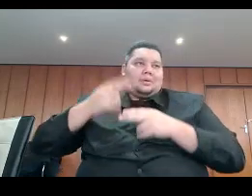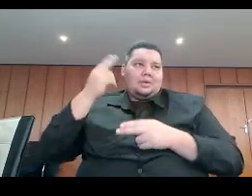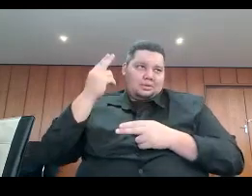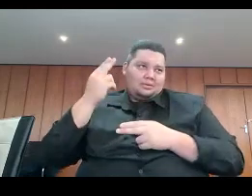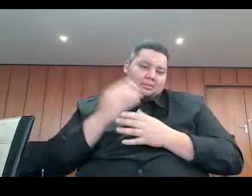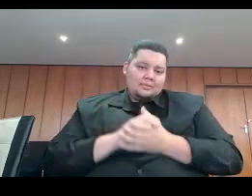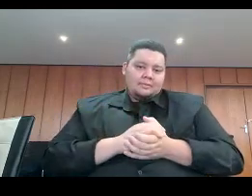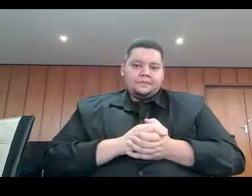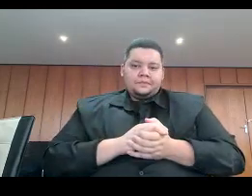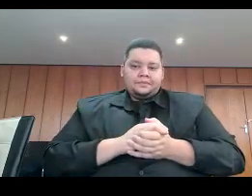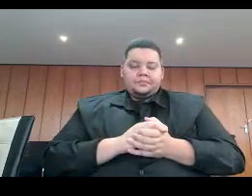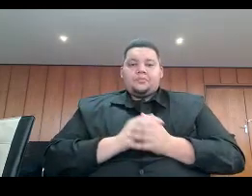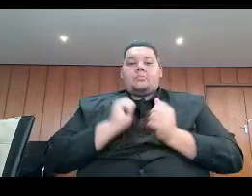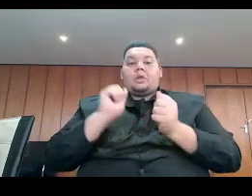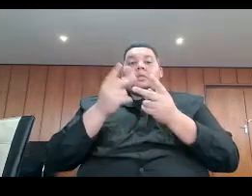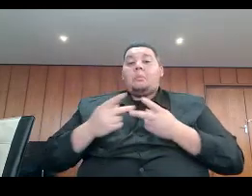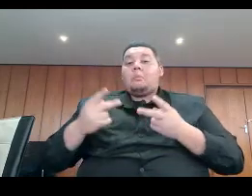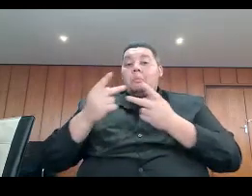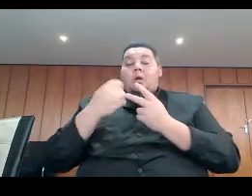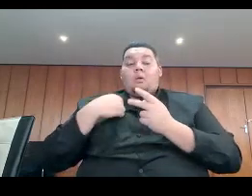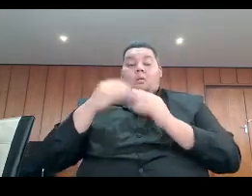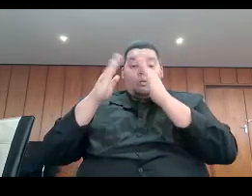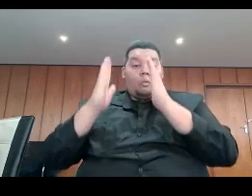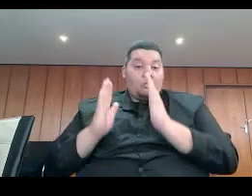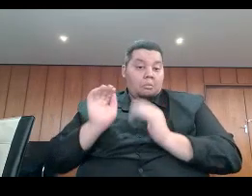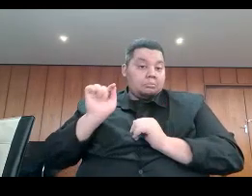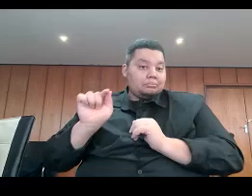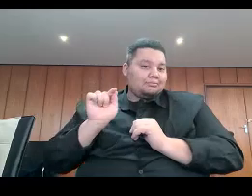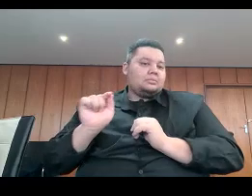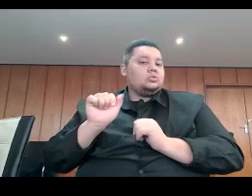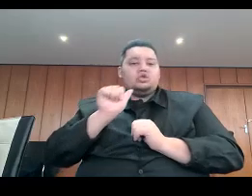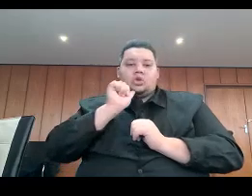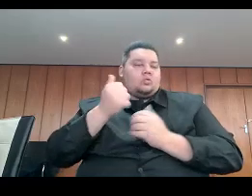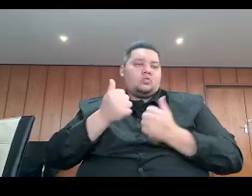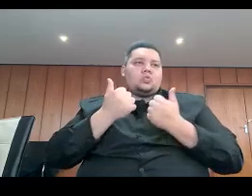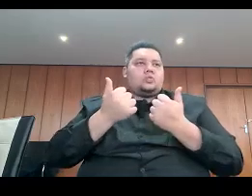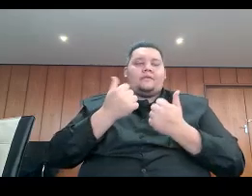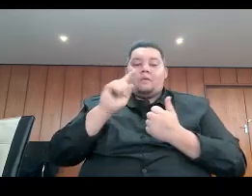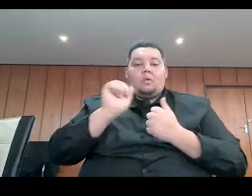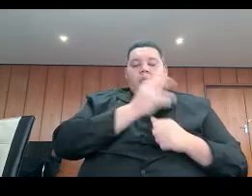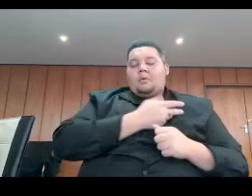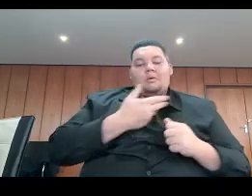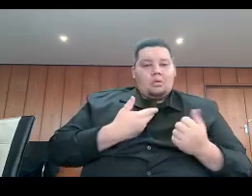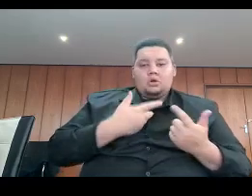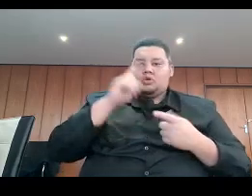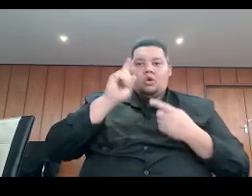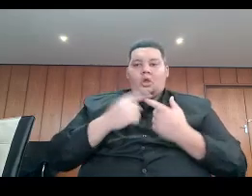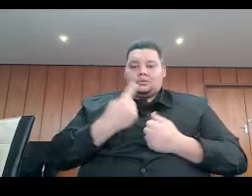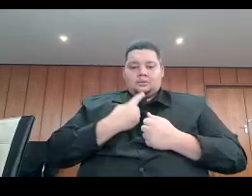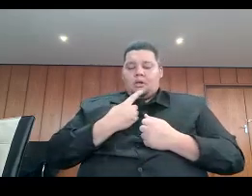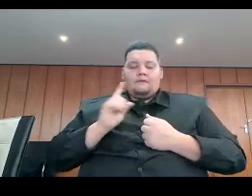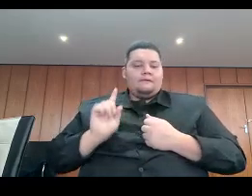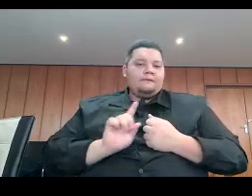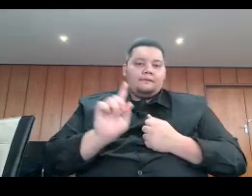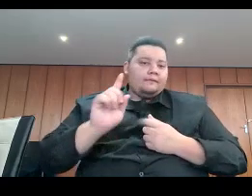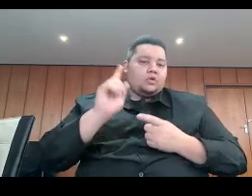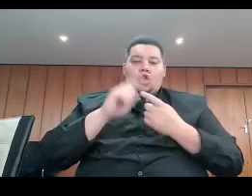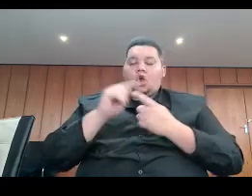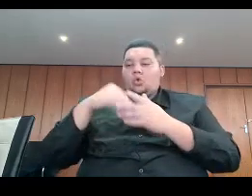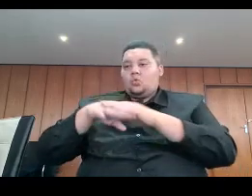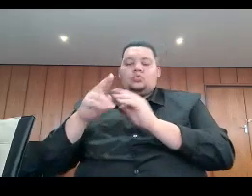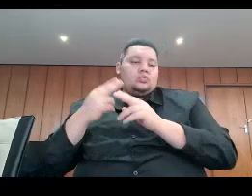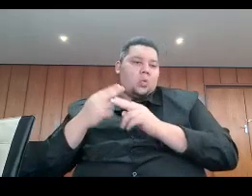time. The place that we live in, she says, it's not good for her. She can't move here. She can't go to